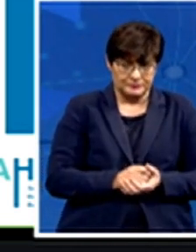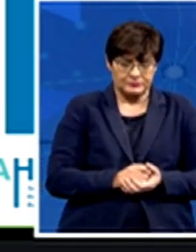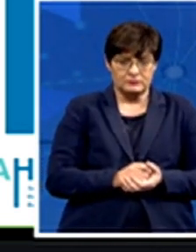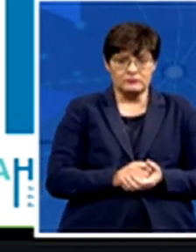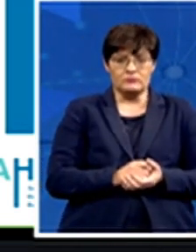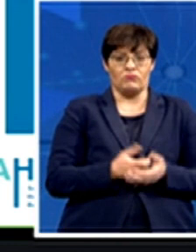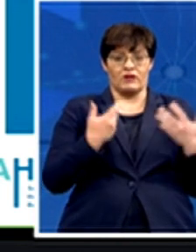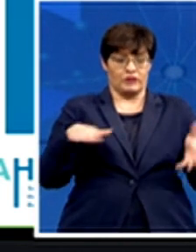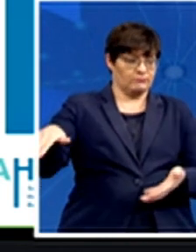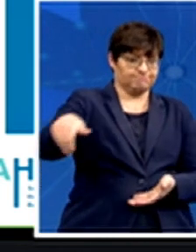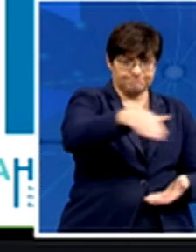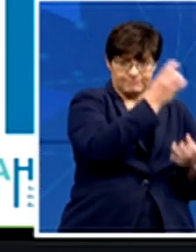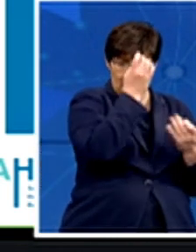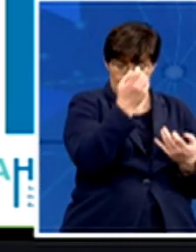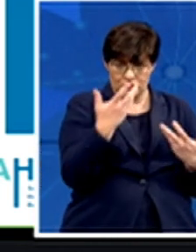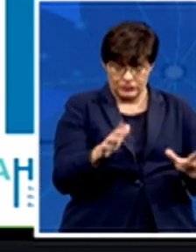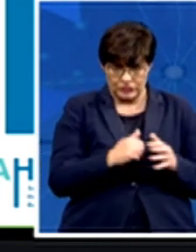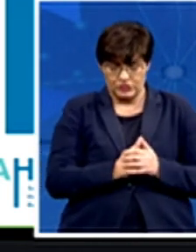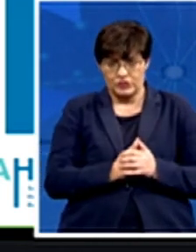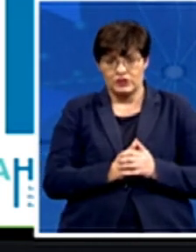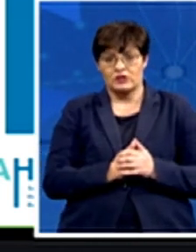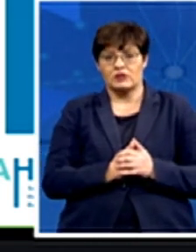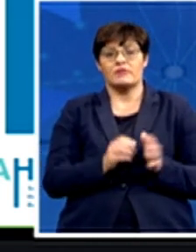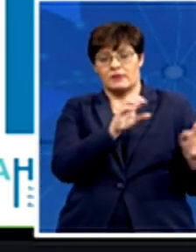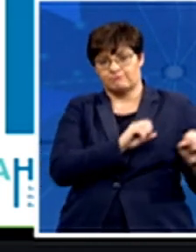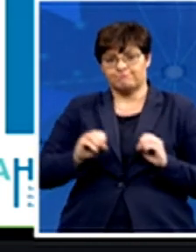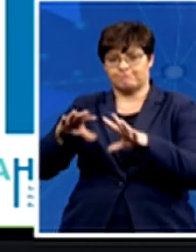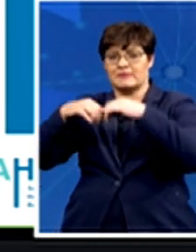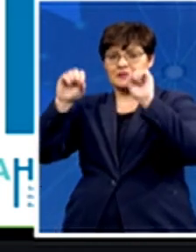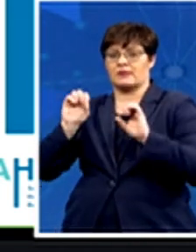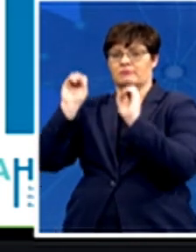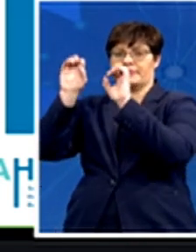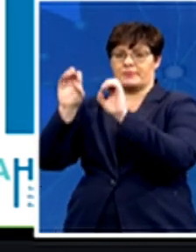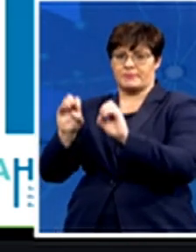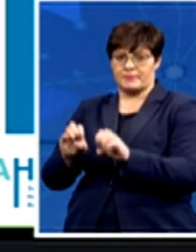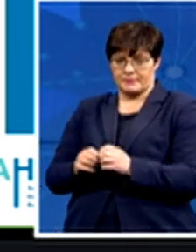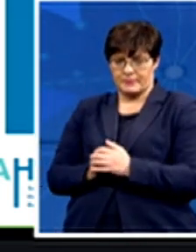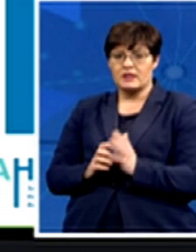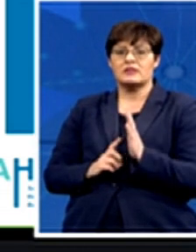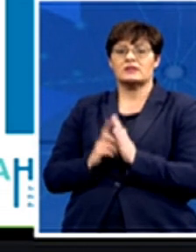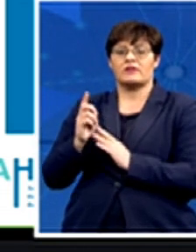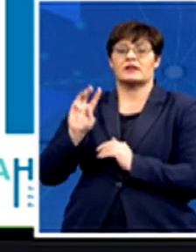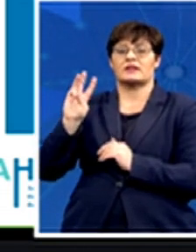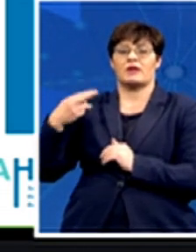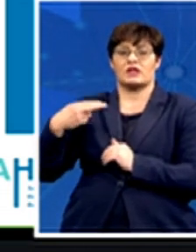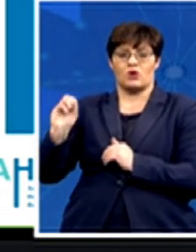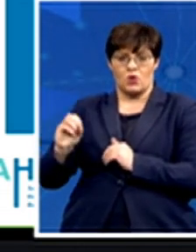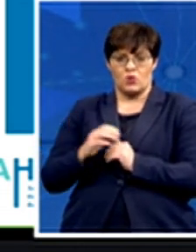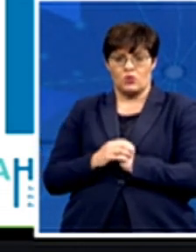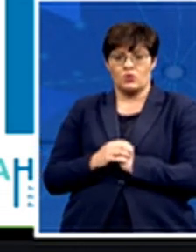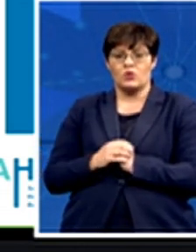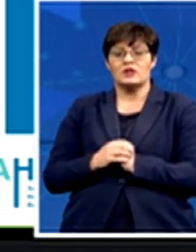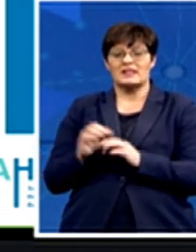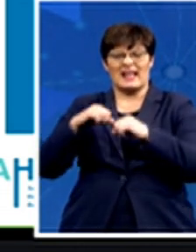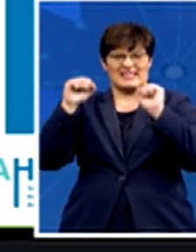we collate it into a system, and we have a system in place that was developed by WHO that we call the VigiFlow system. However, because of the